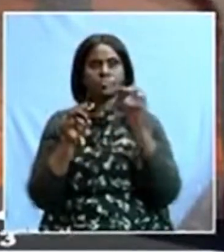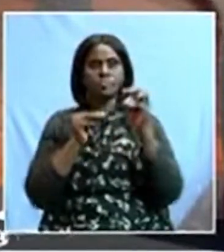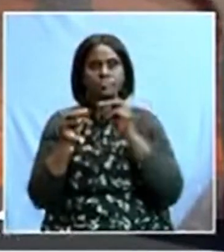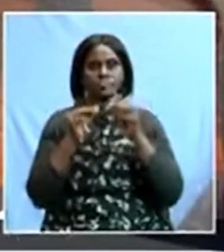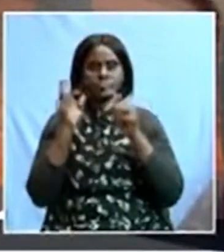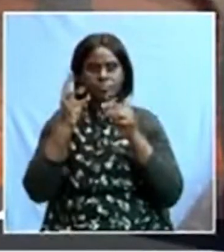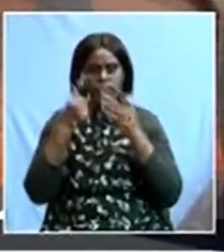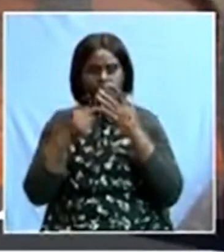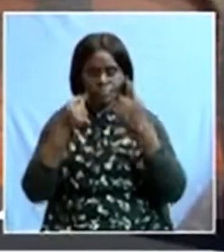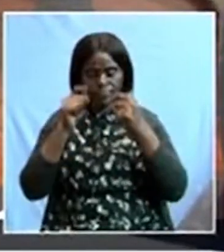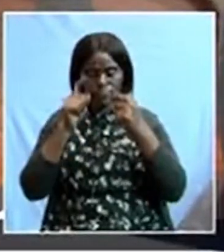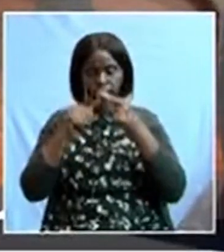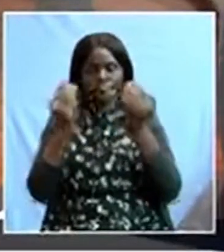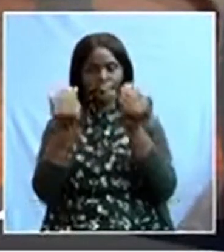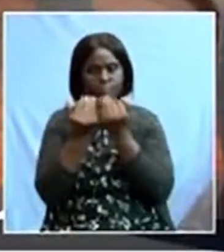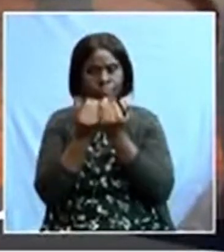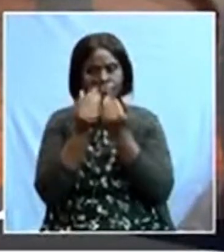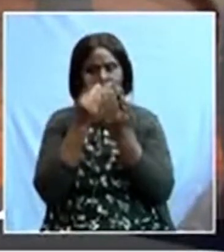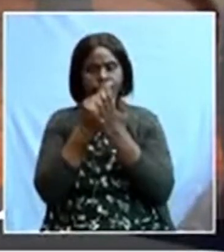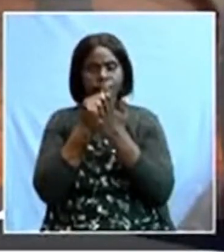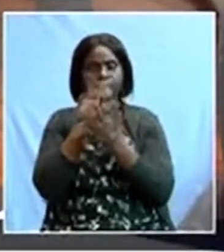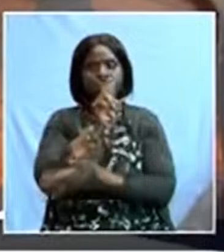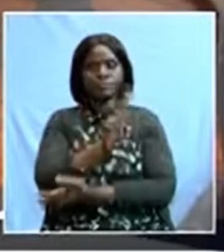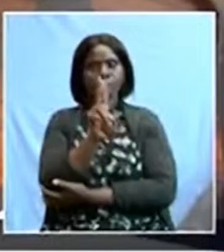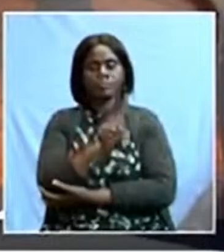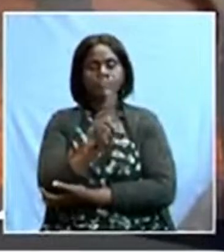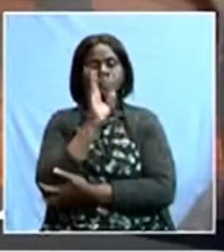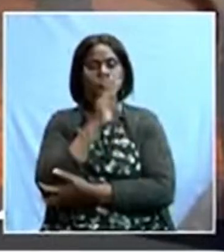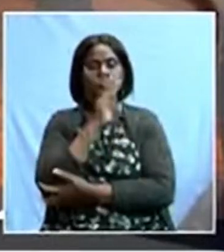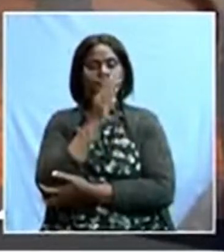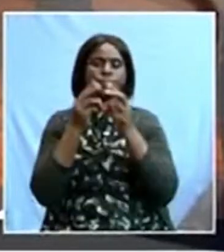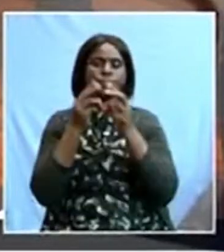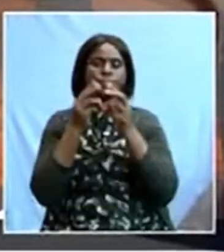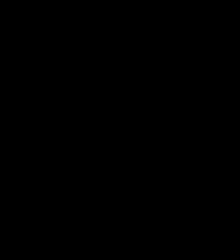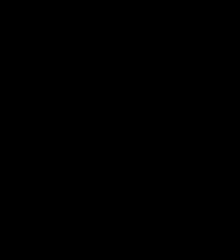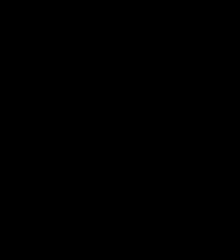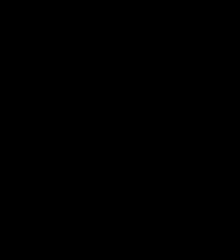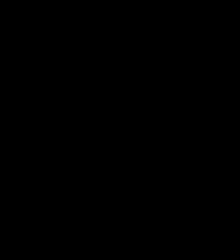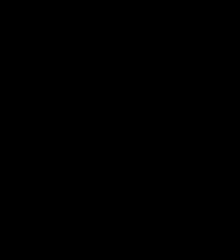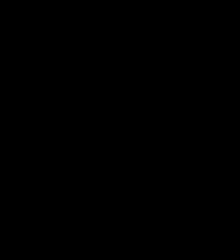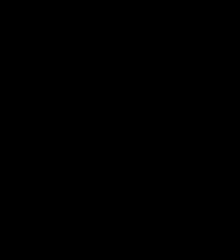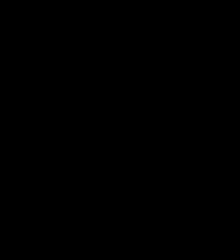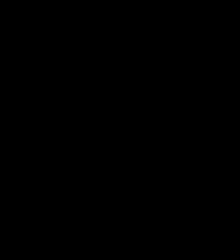Management will endeavor to seek that funds are used promptly for intended purposes.